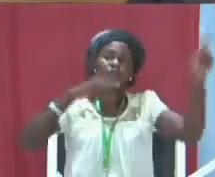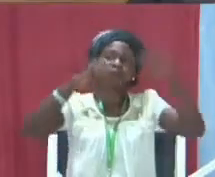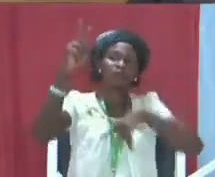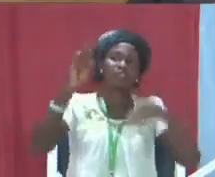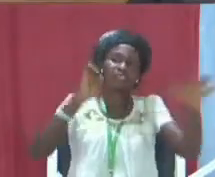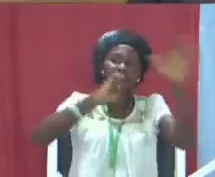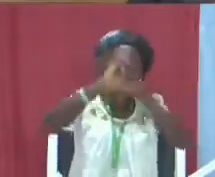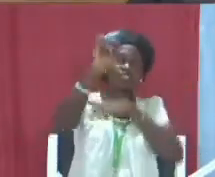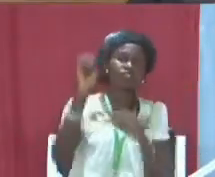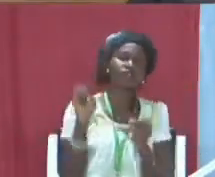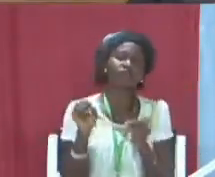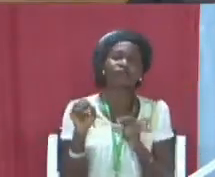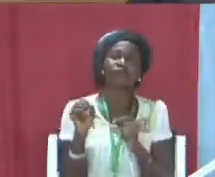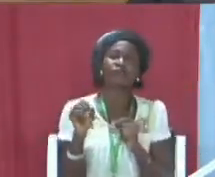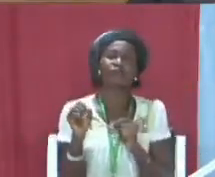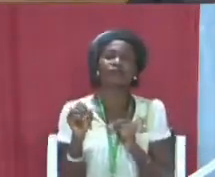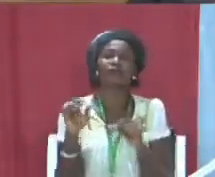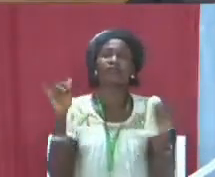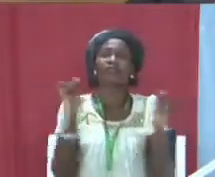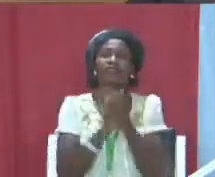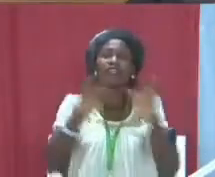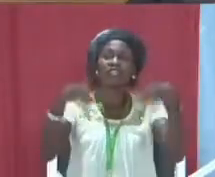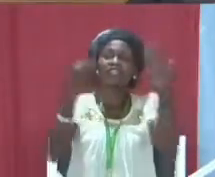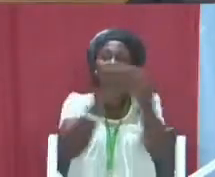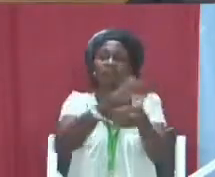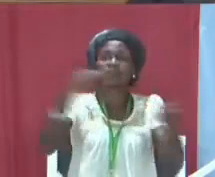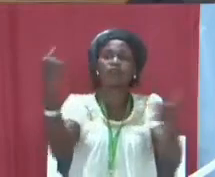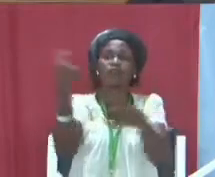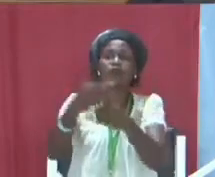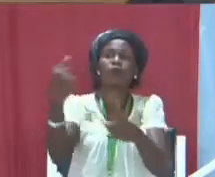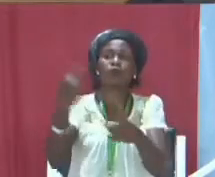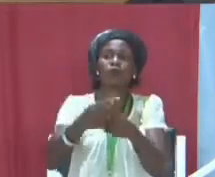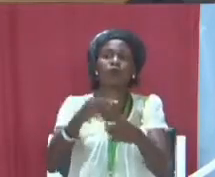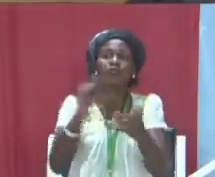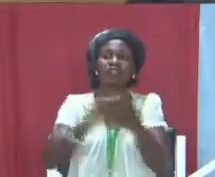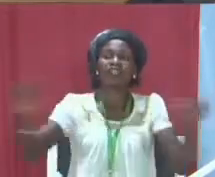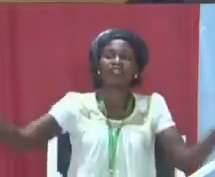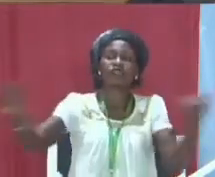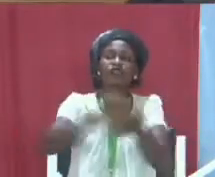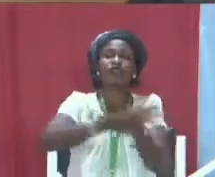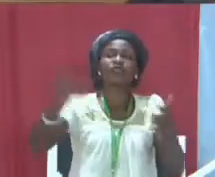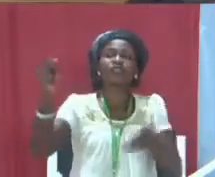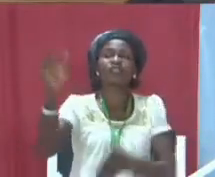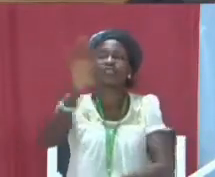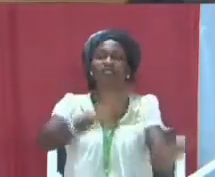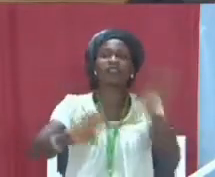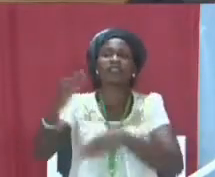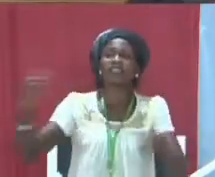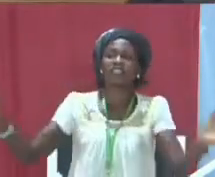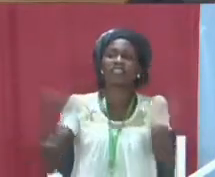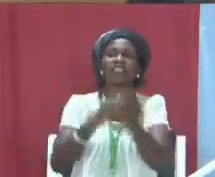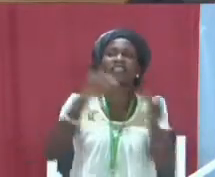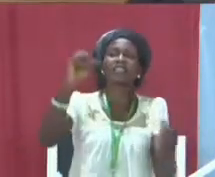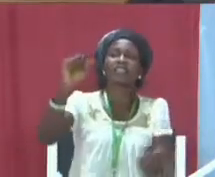Elijah that gave the word that terminated the siege against